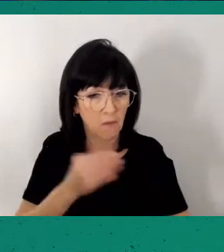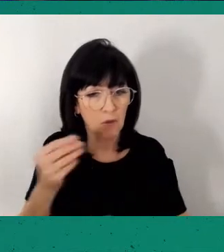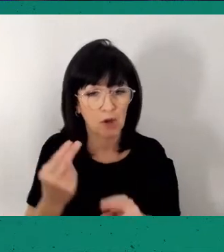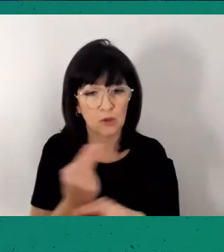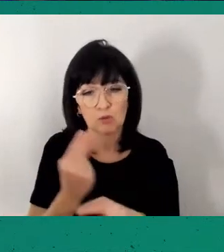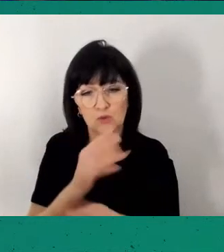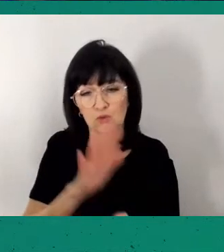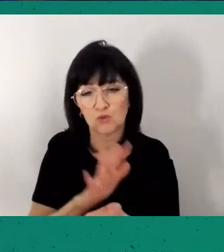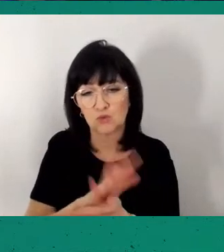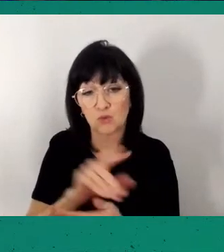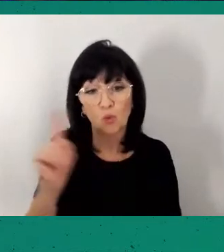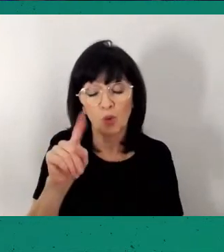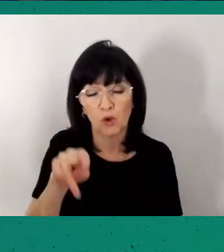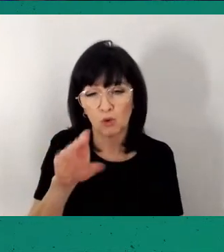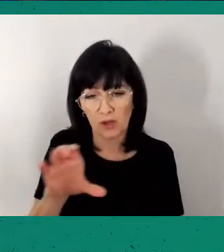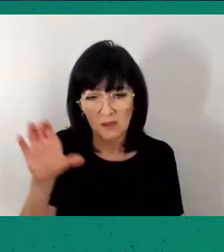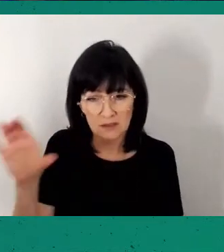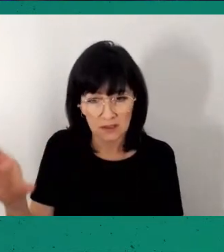Newcastle County.